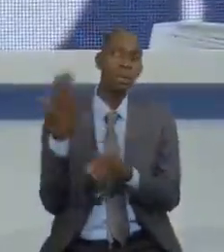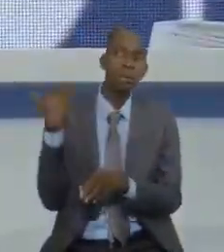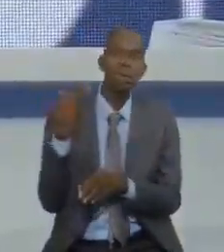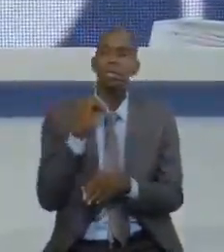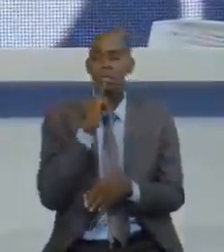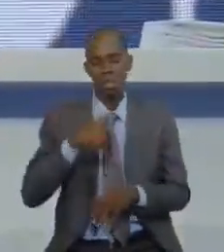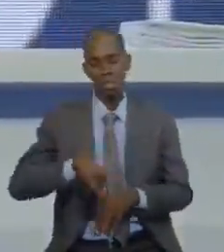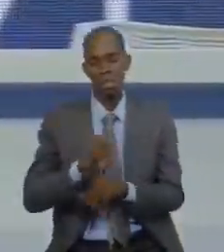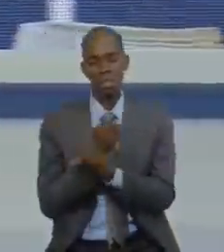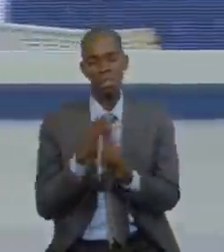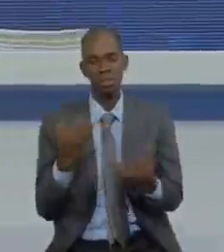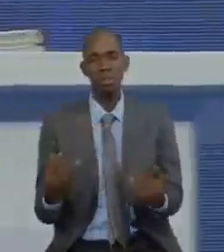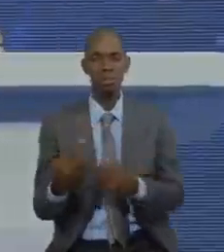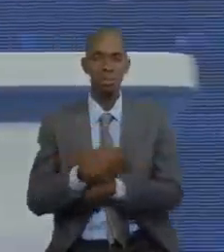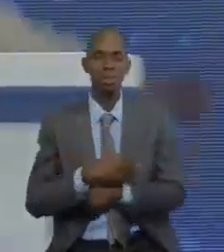today.